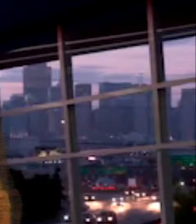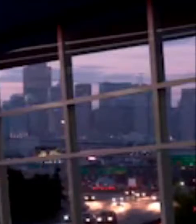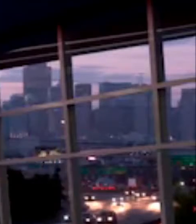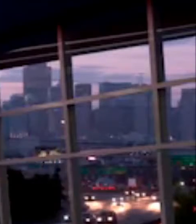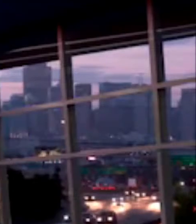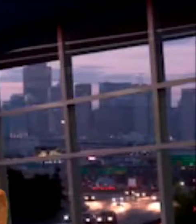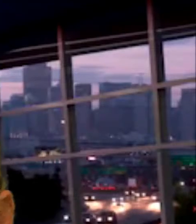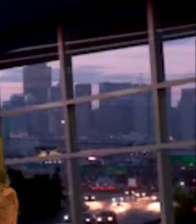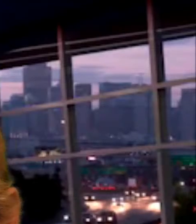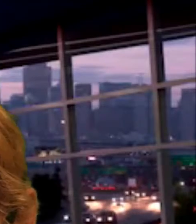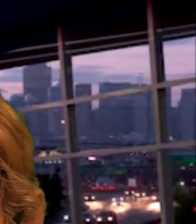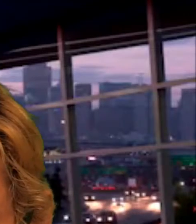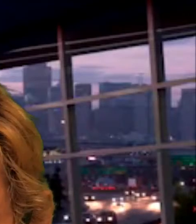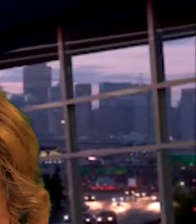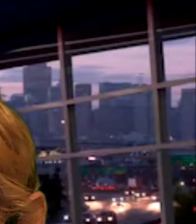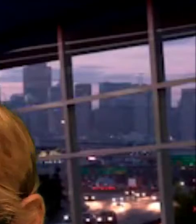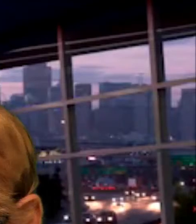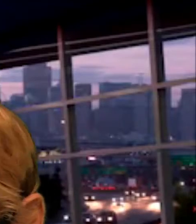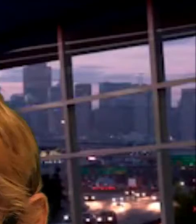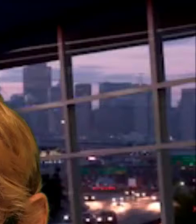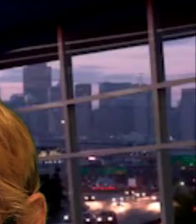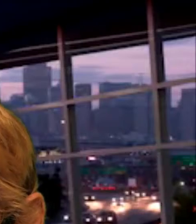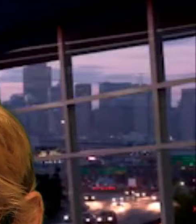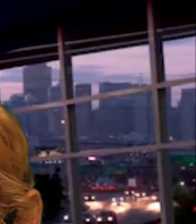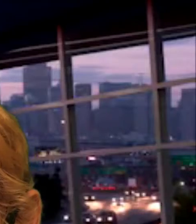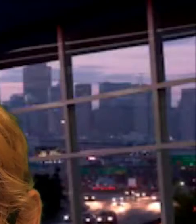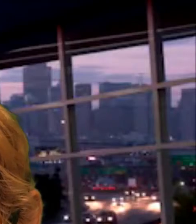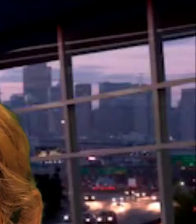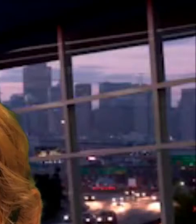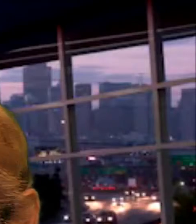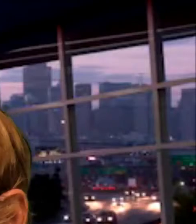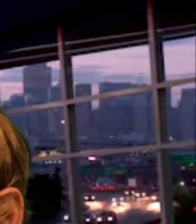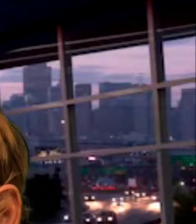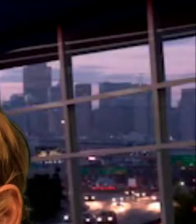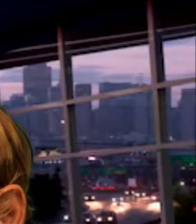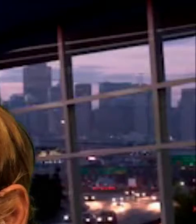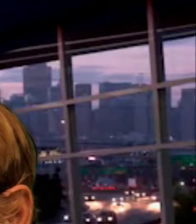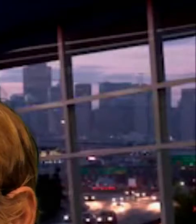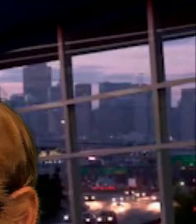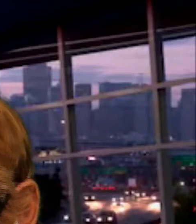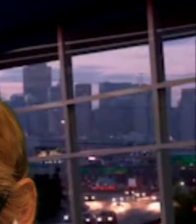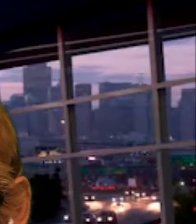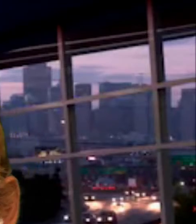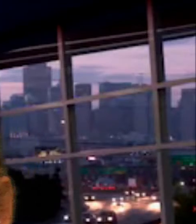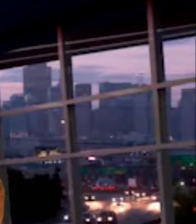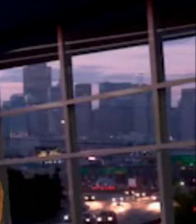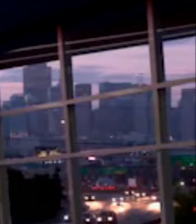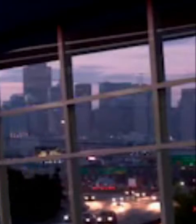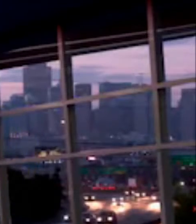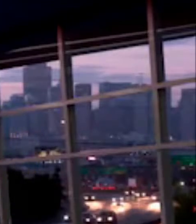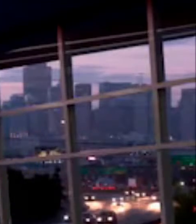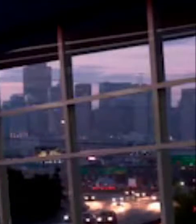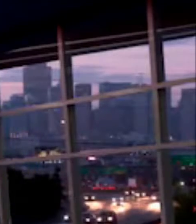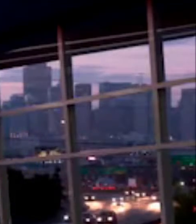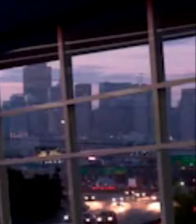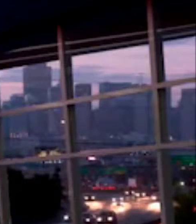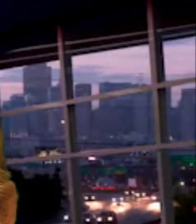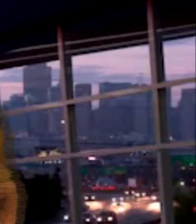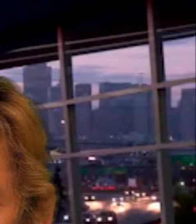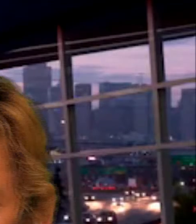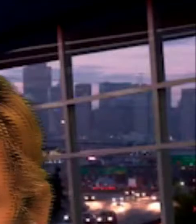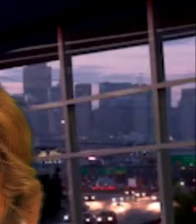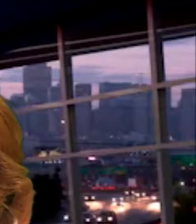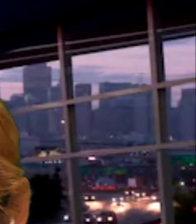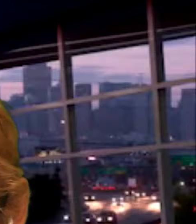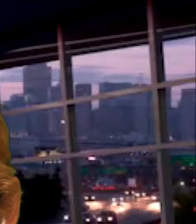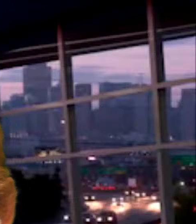be to Gavin Newsom, which I will ask, and I bet he will not answer, or Galley. What is the total deaths per